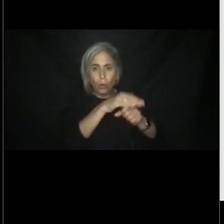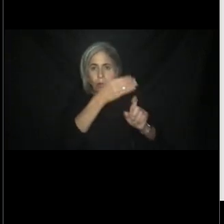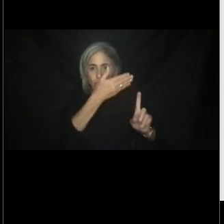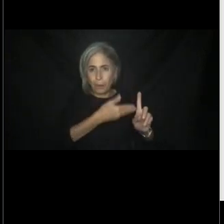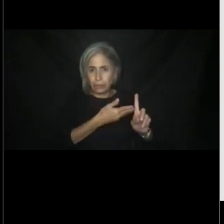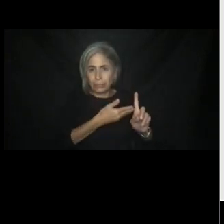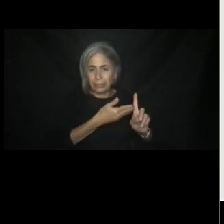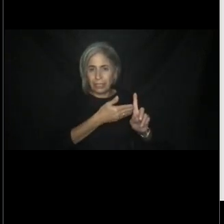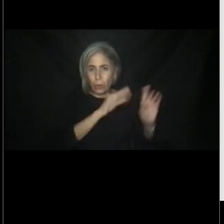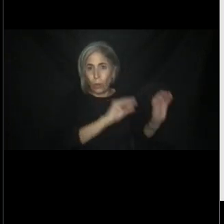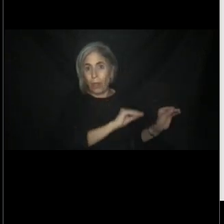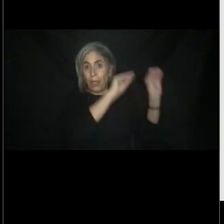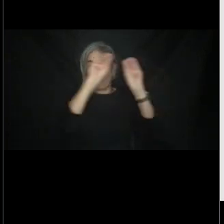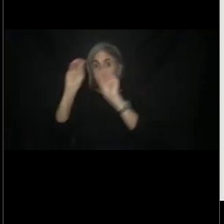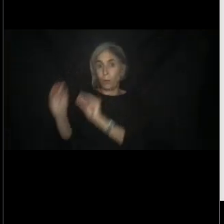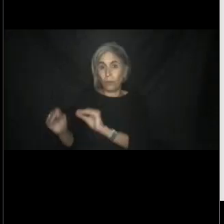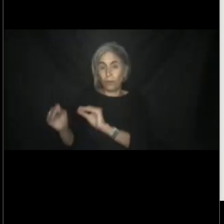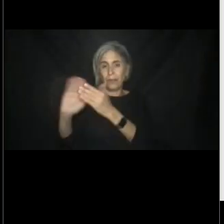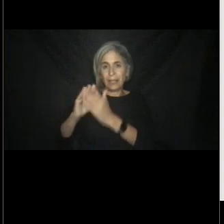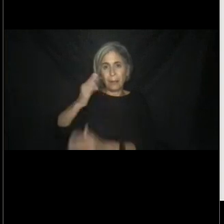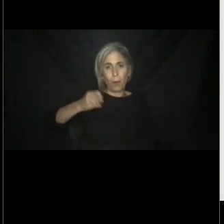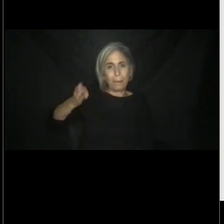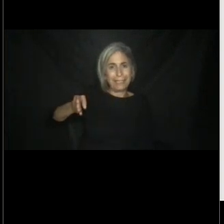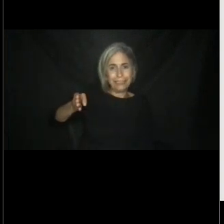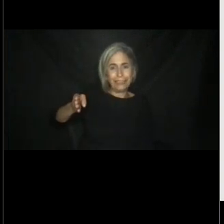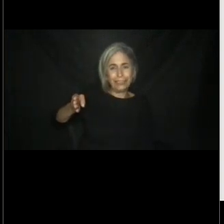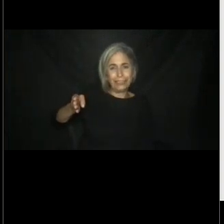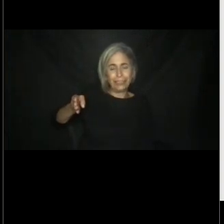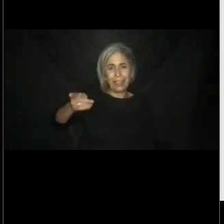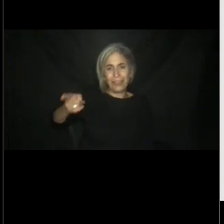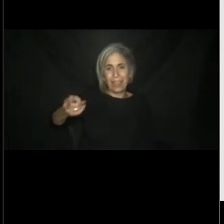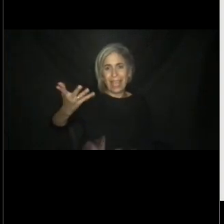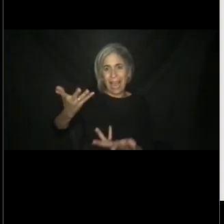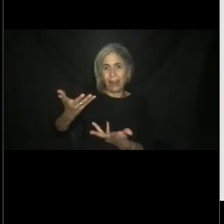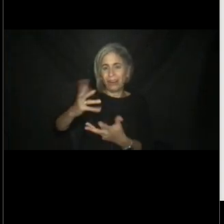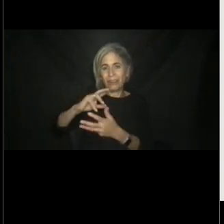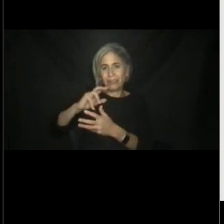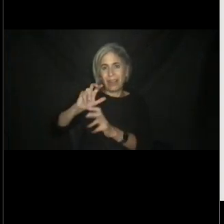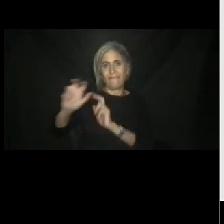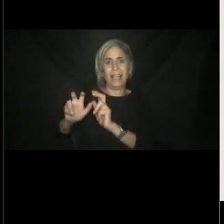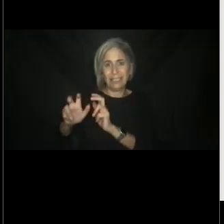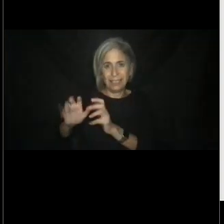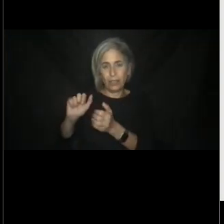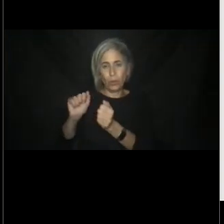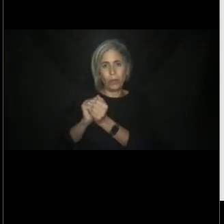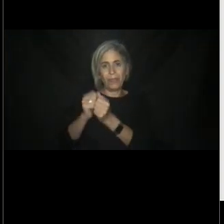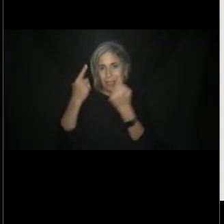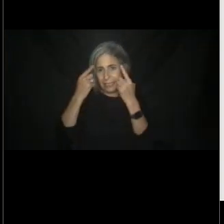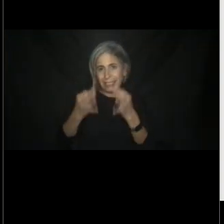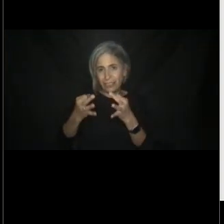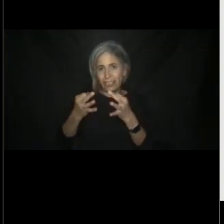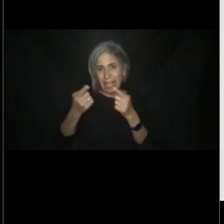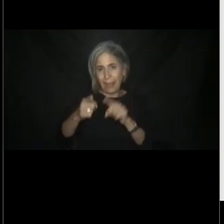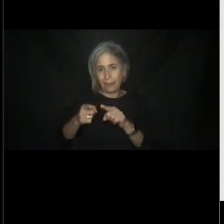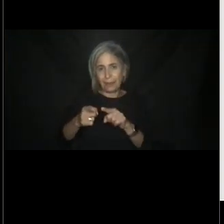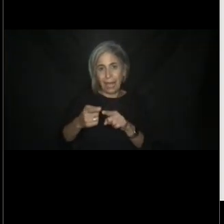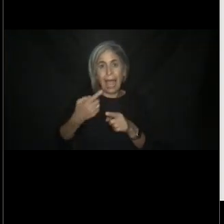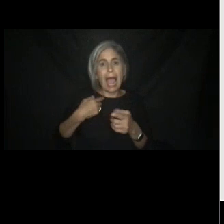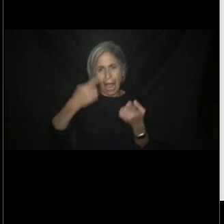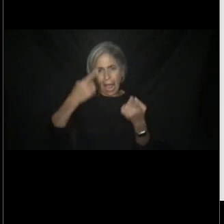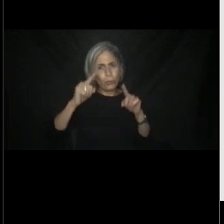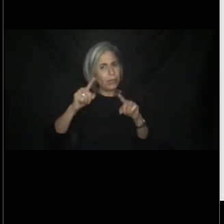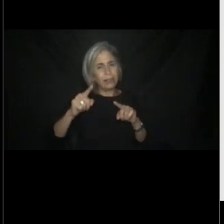ends up moving to the city of Boynton Beach, so they have skin in the game per se. With that being said, I actually agree. I